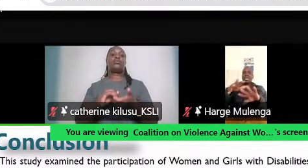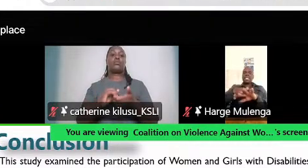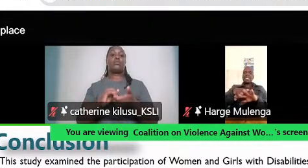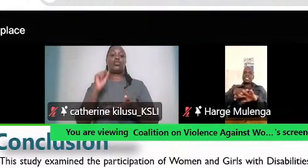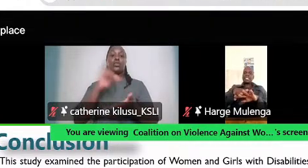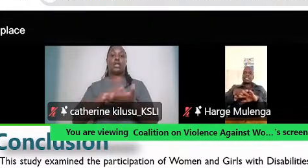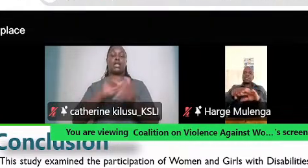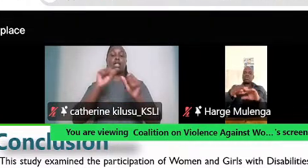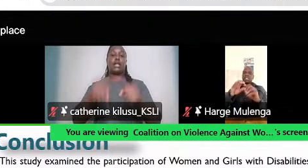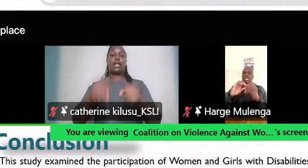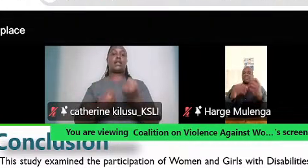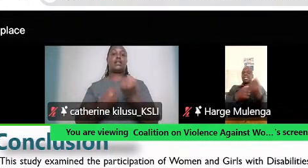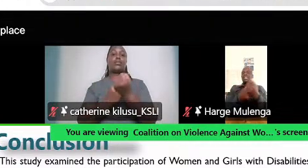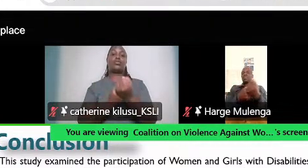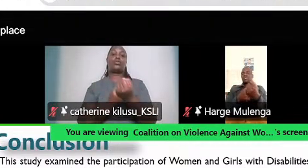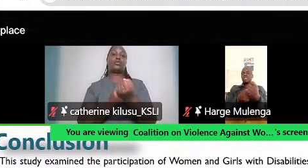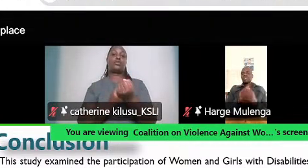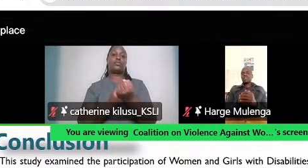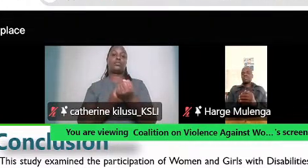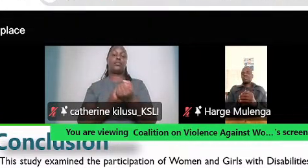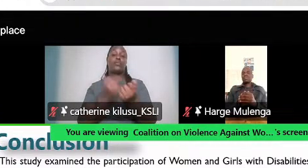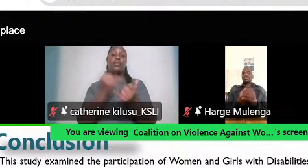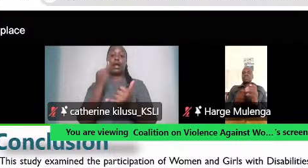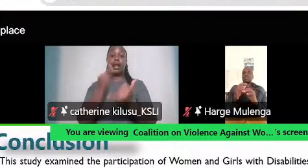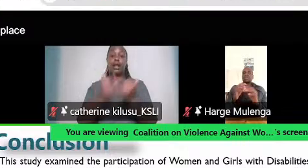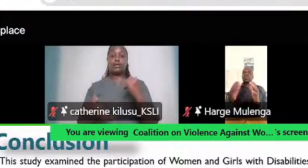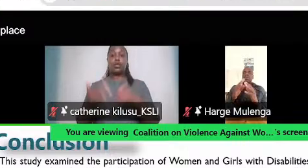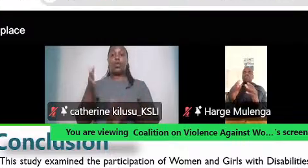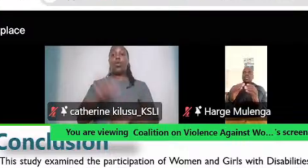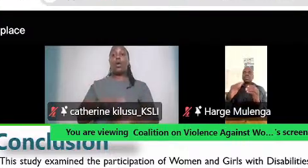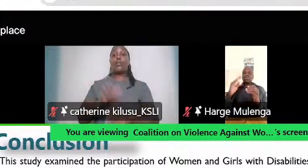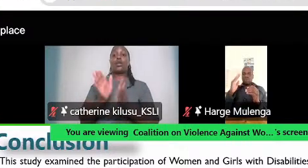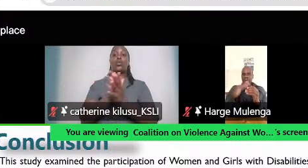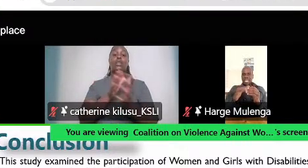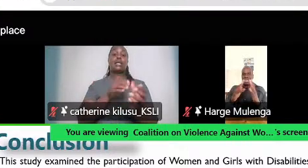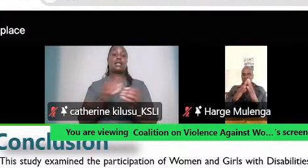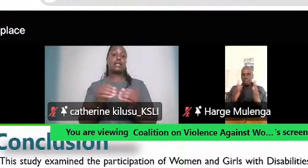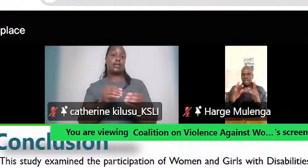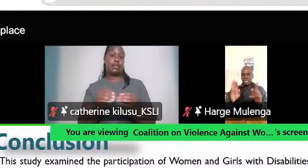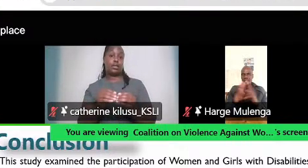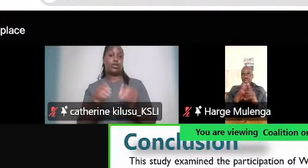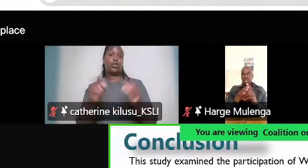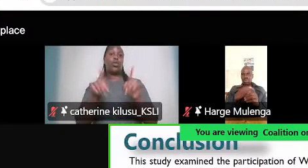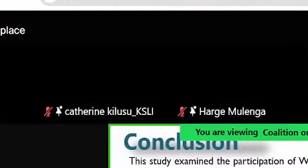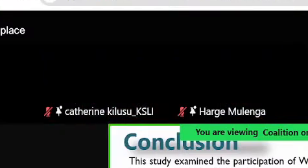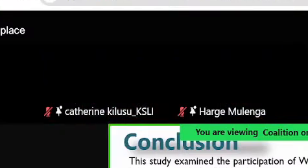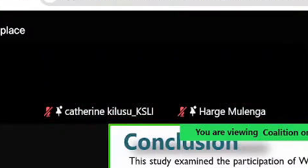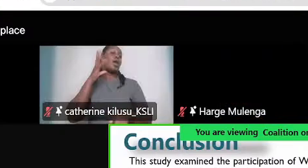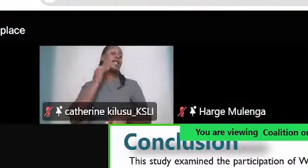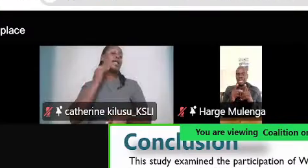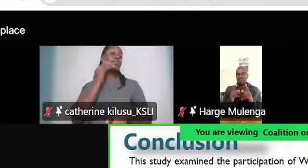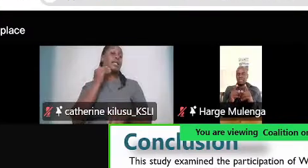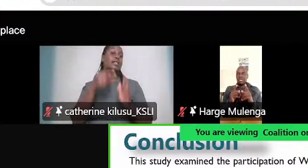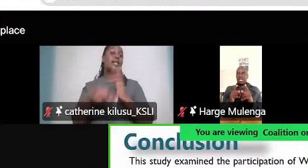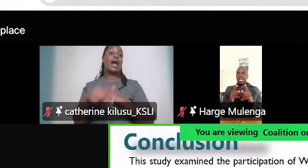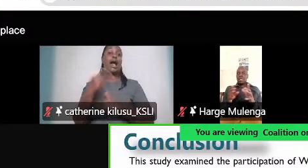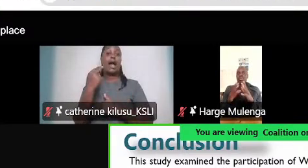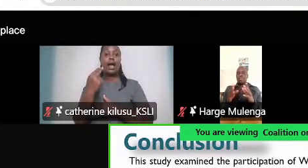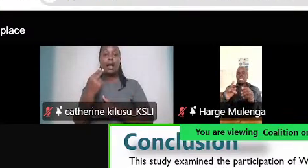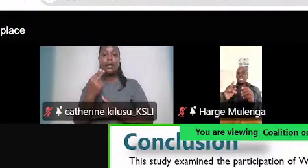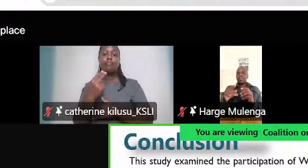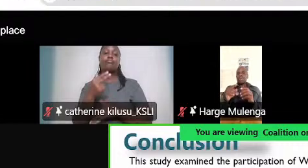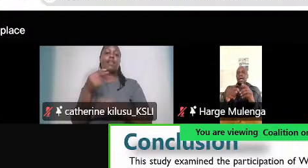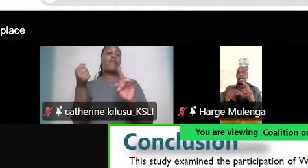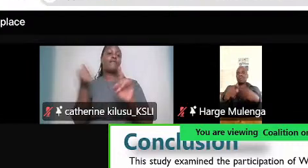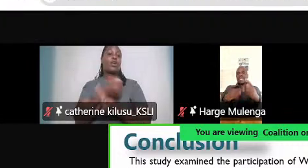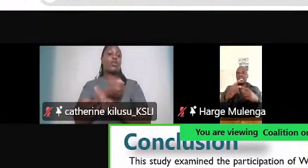support. And lastly, women with disabilities still experience high rates of violence.